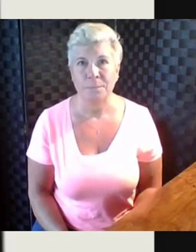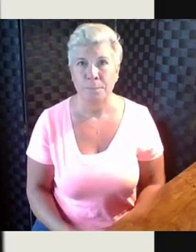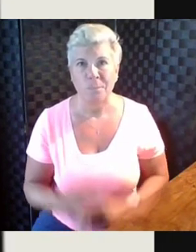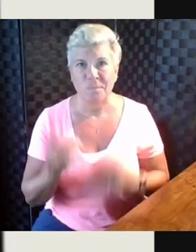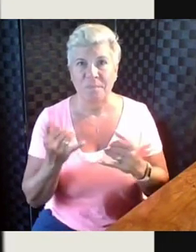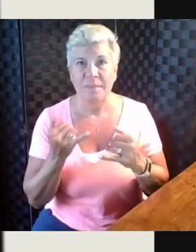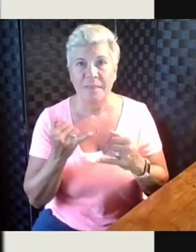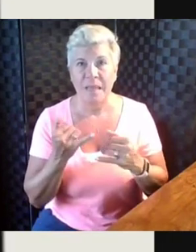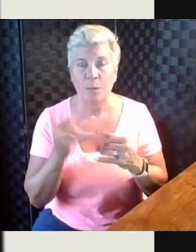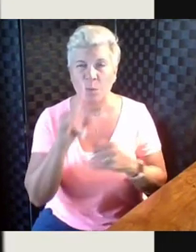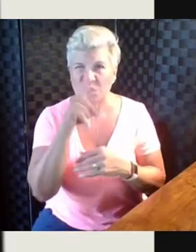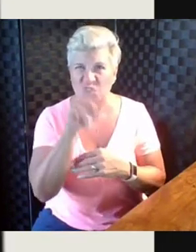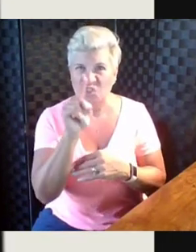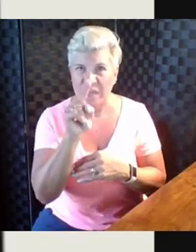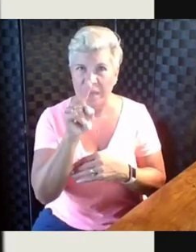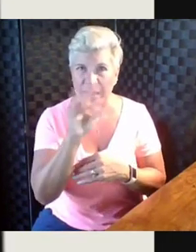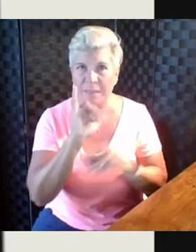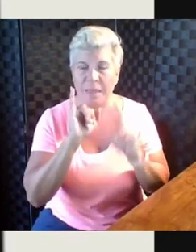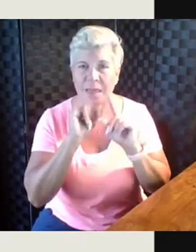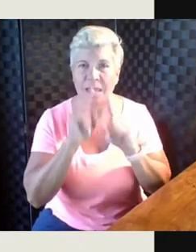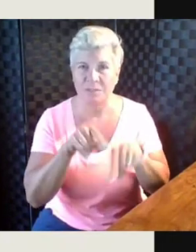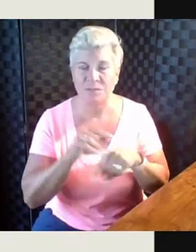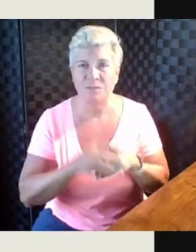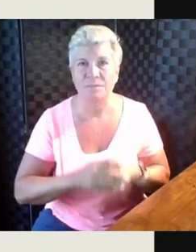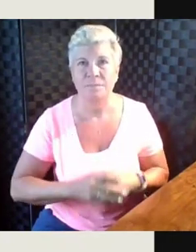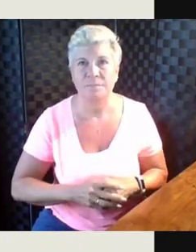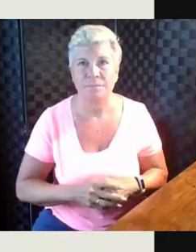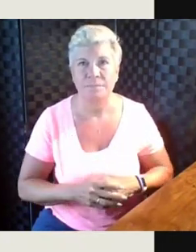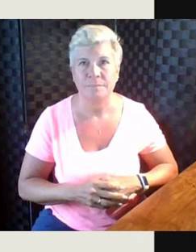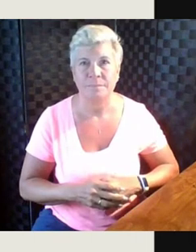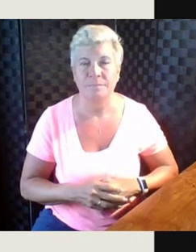Now we're going to check that answer.